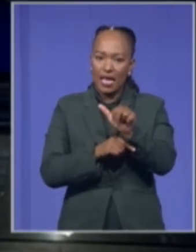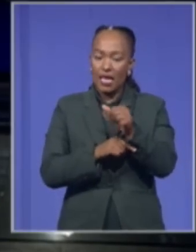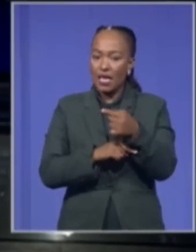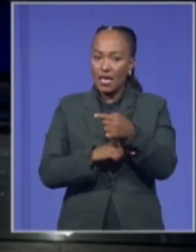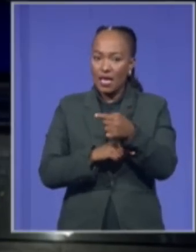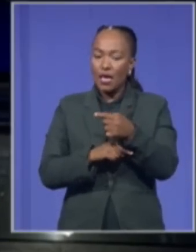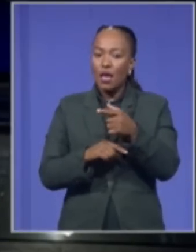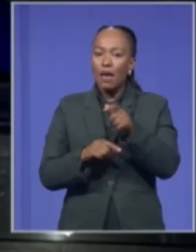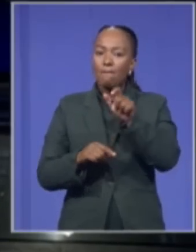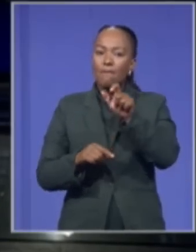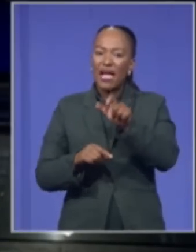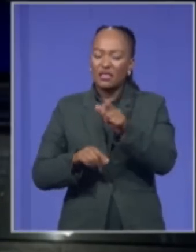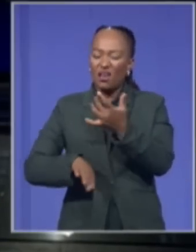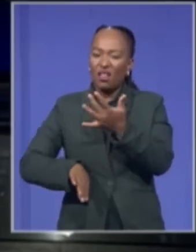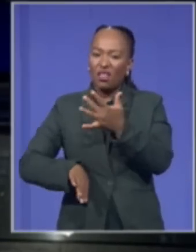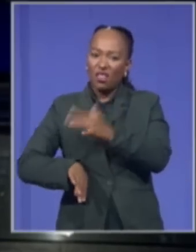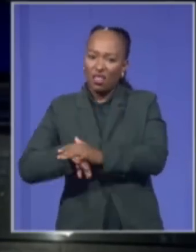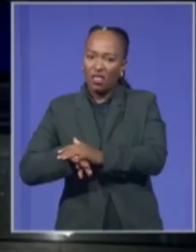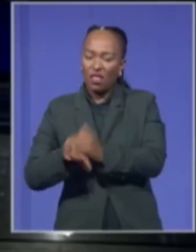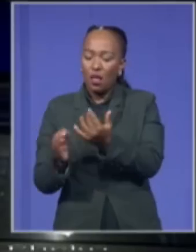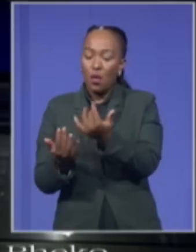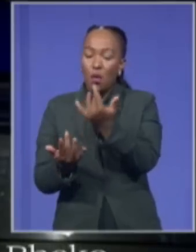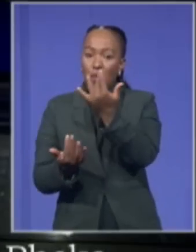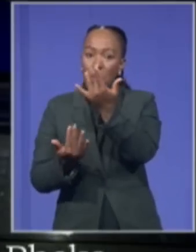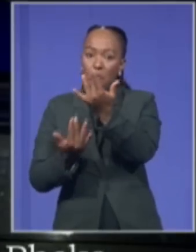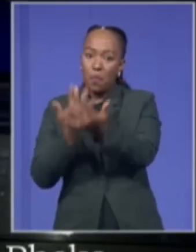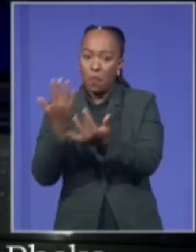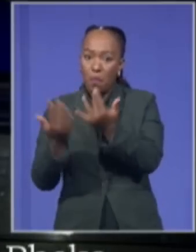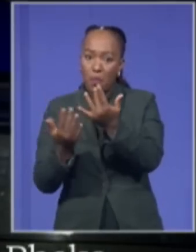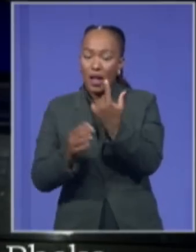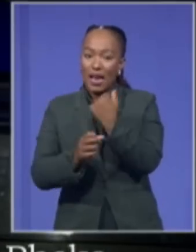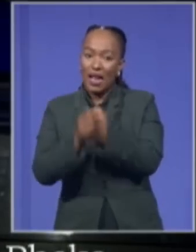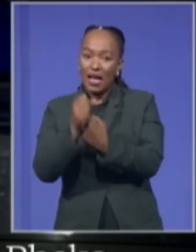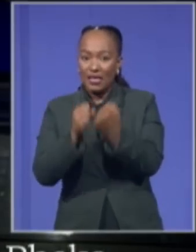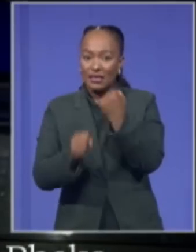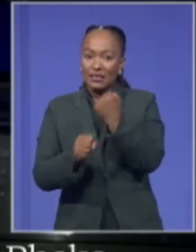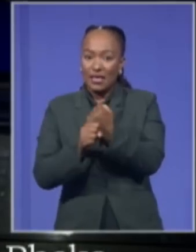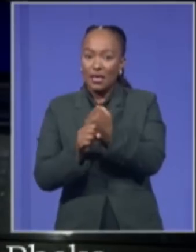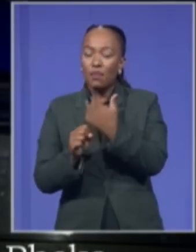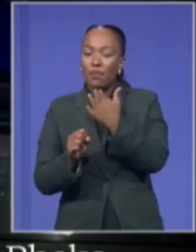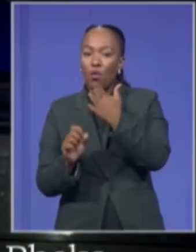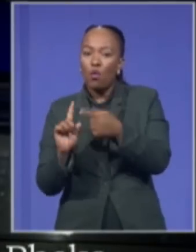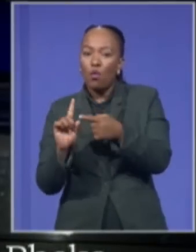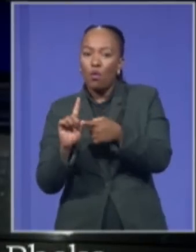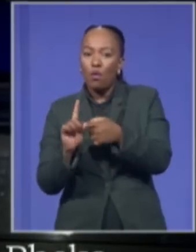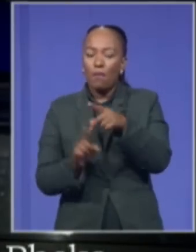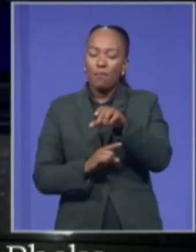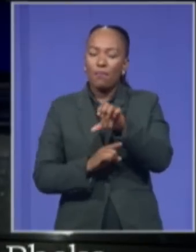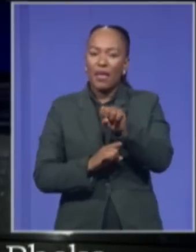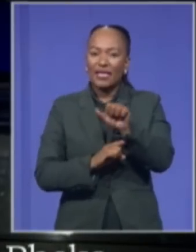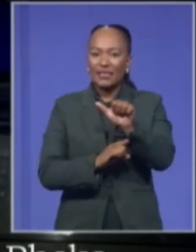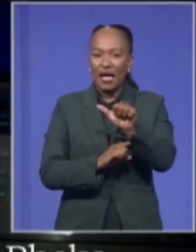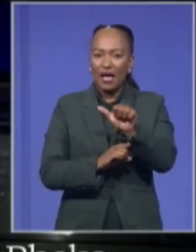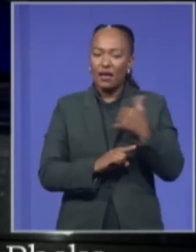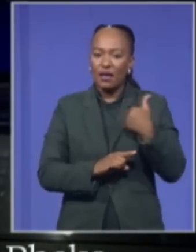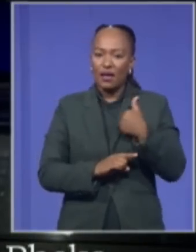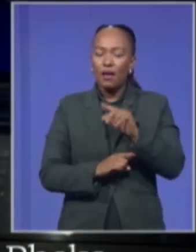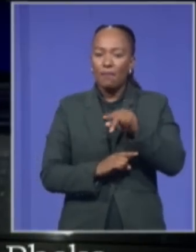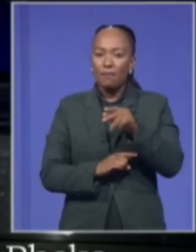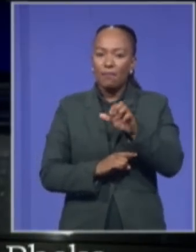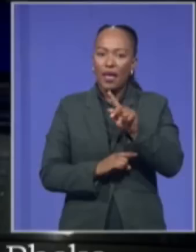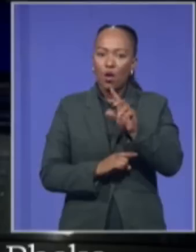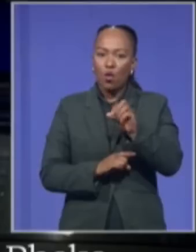fumaneng se tšhisitswe haufi le Dalesville ka Phuphu selemong se fetileng e le sa pesa pheko sebapadi sena sa kalaneng